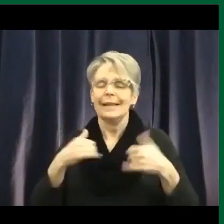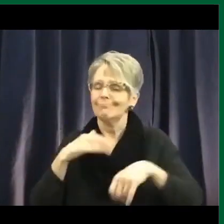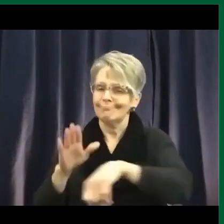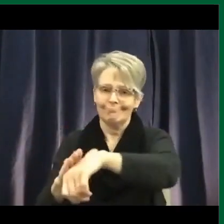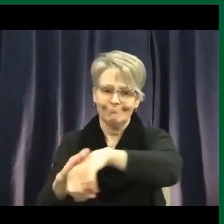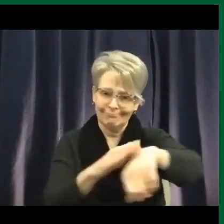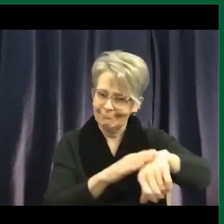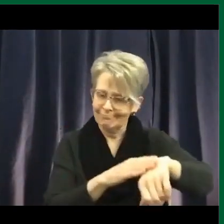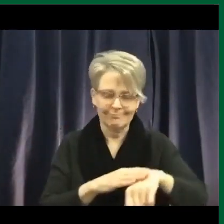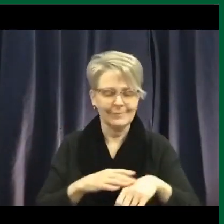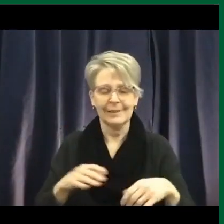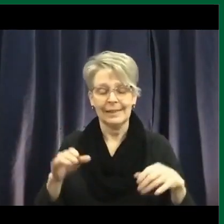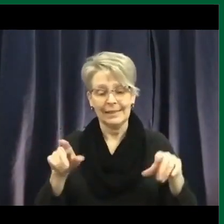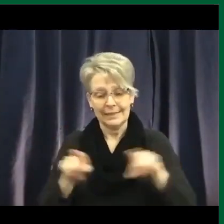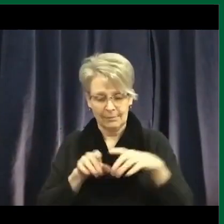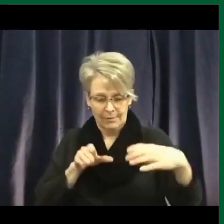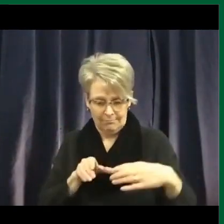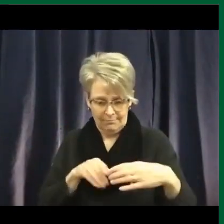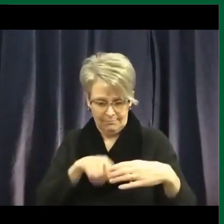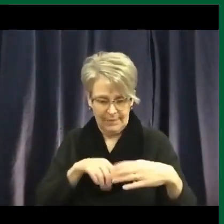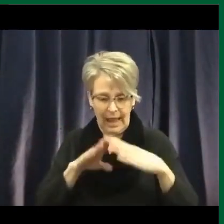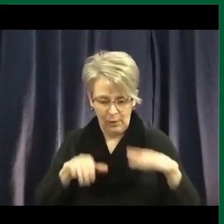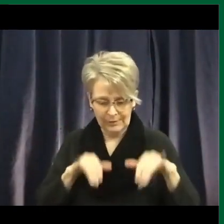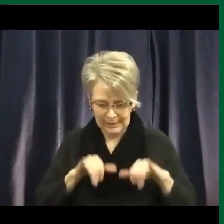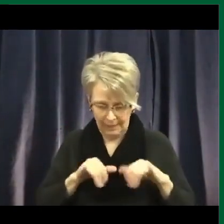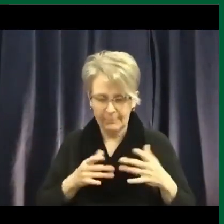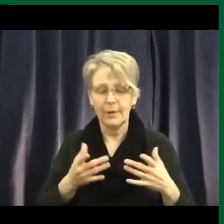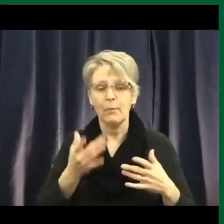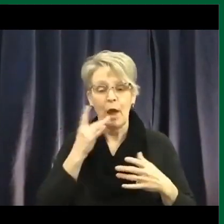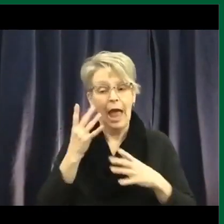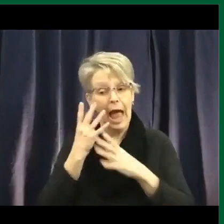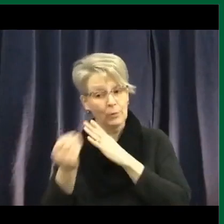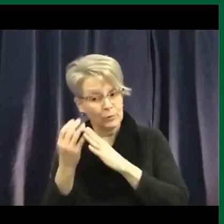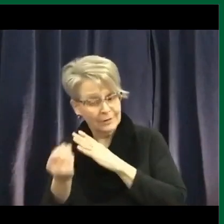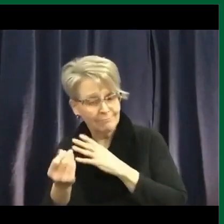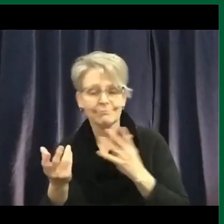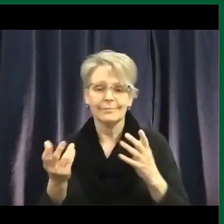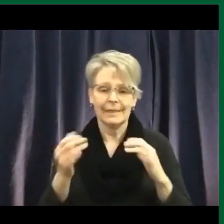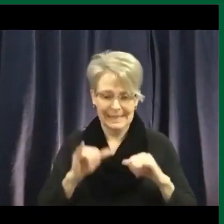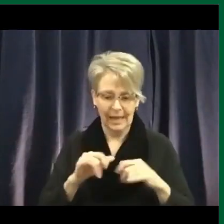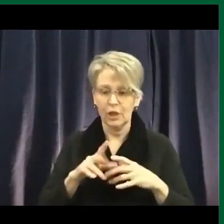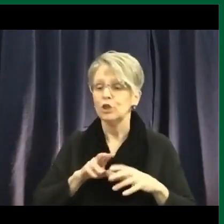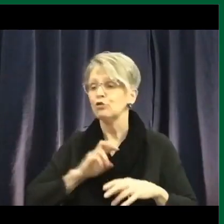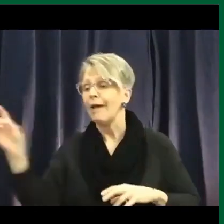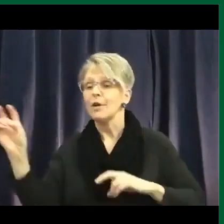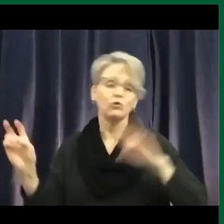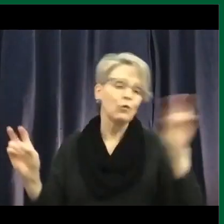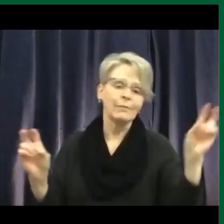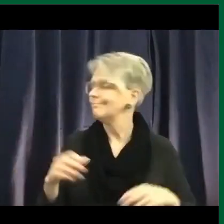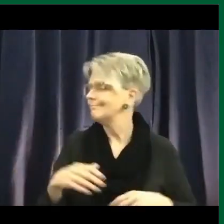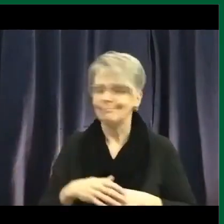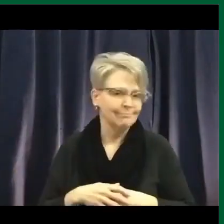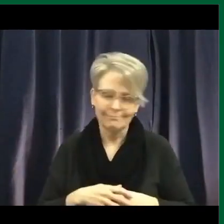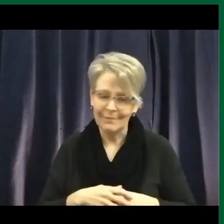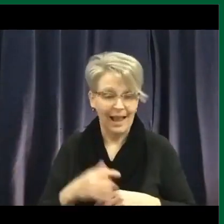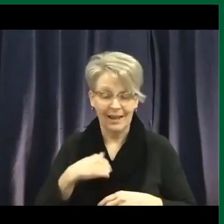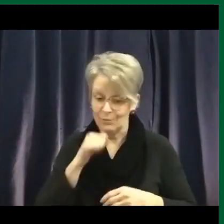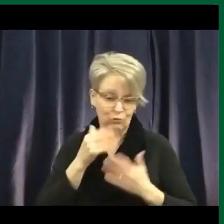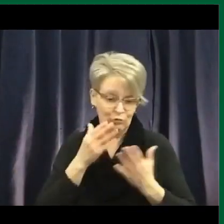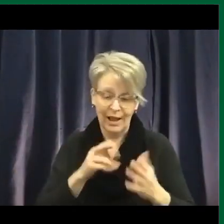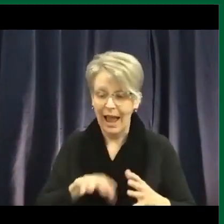to our households, meet and greet each other outdoors, stay close to home. I would not recommend even interprovincial